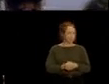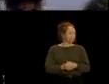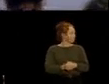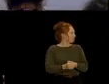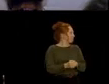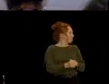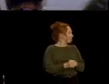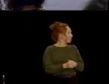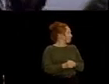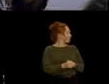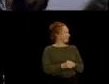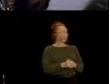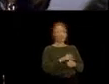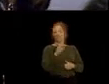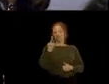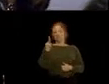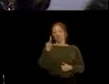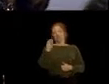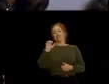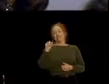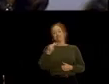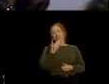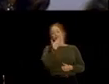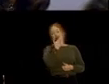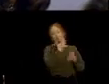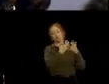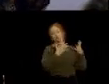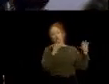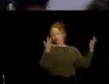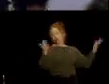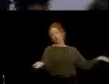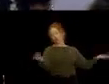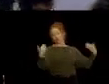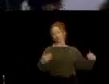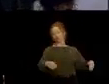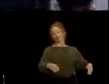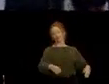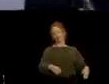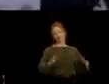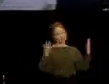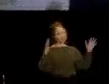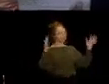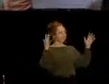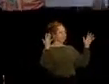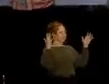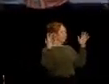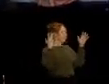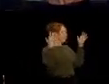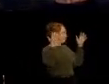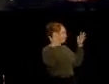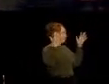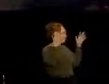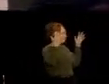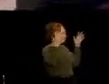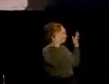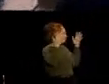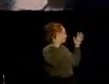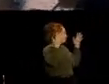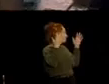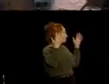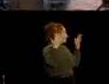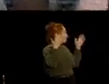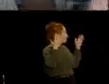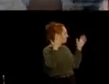Well, Keah, I thank you so much. And everyone, let's give Keah another round of applause. Thank you for sharing your story with